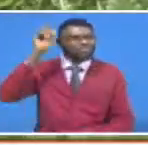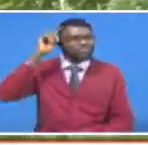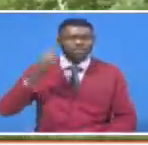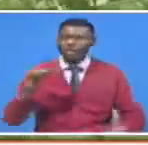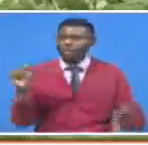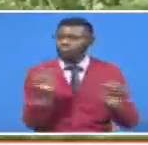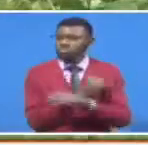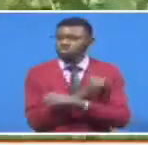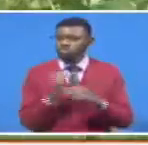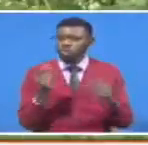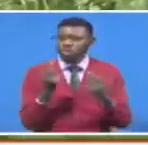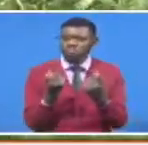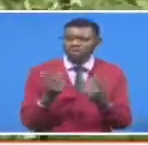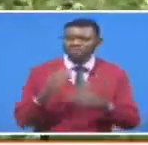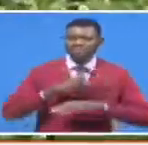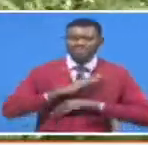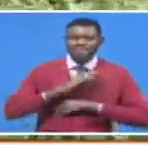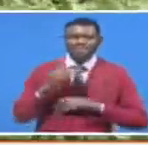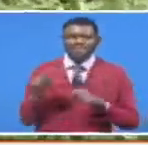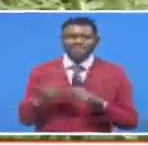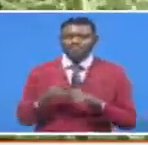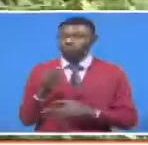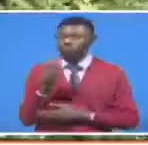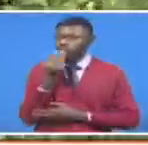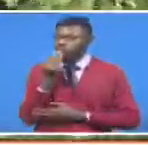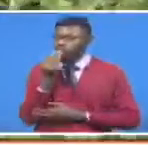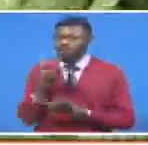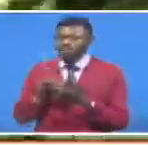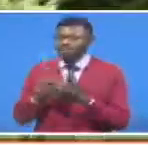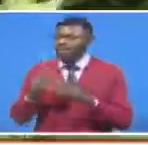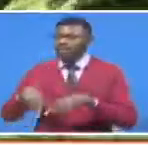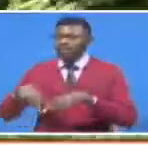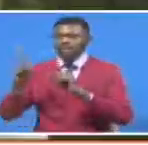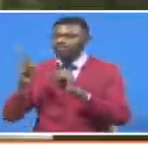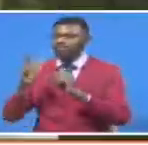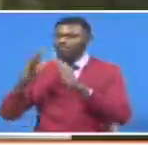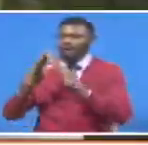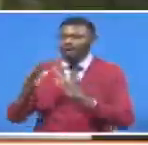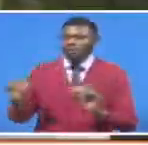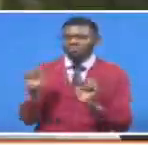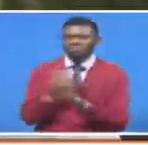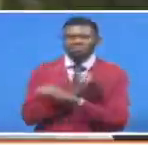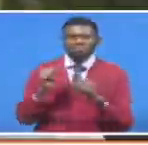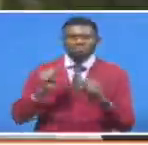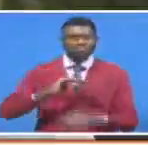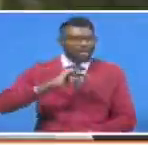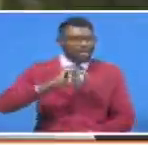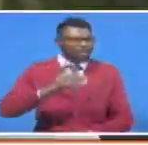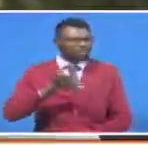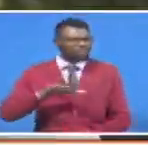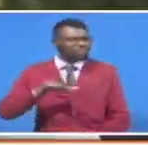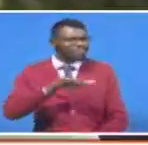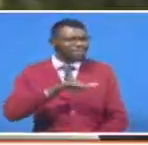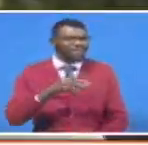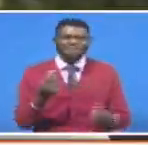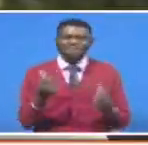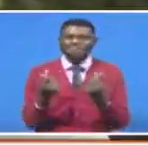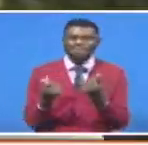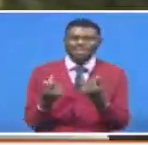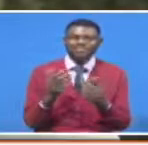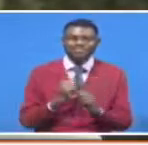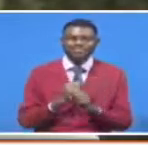unable to generate enough income to even buy foodstuff for their own consumption. The urban areas, income